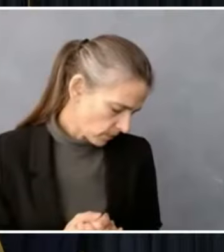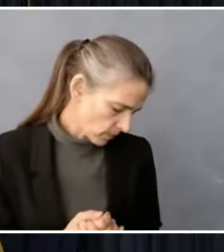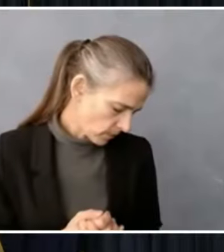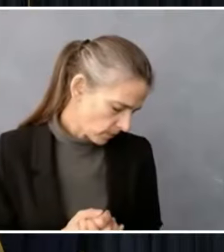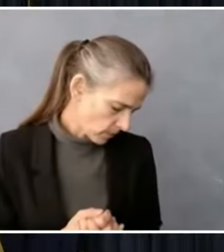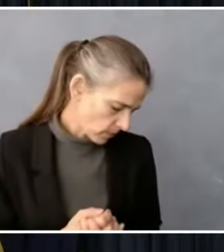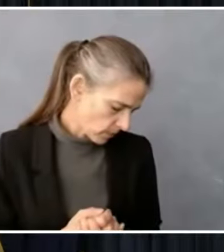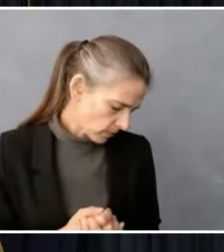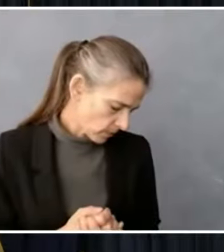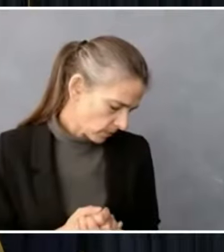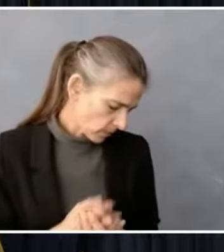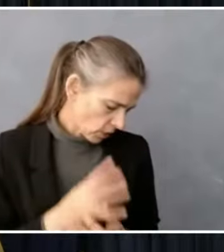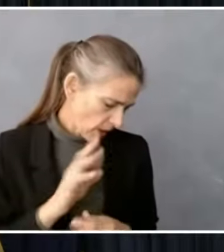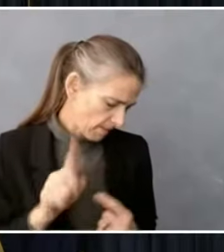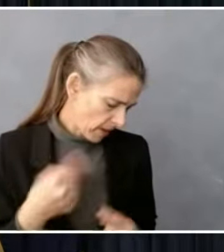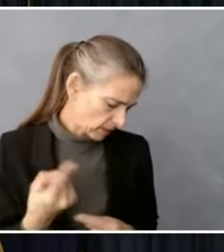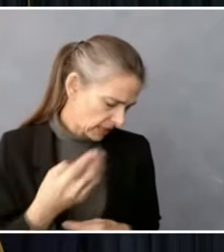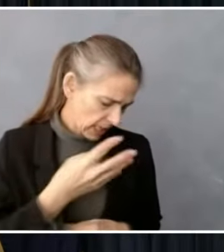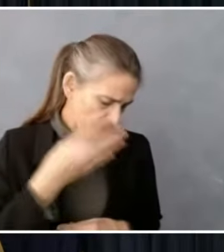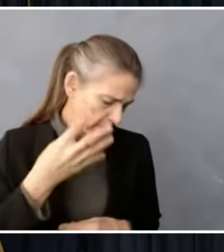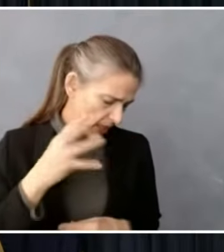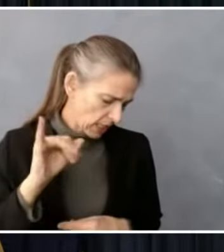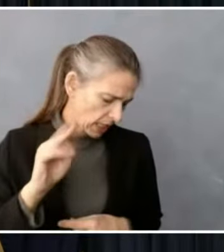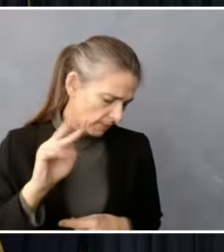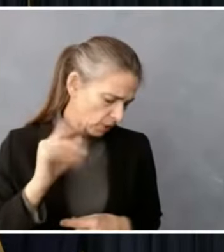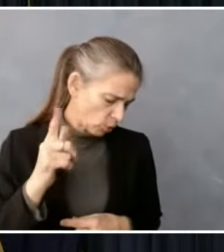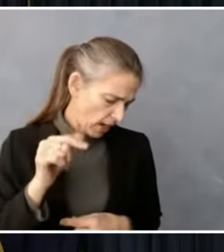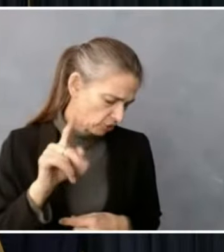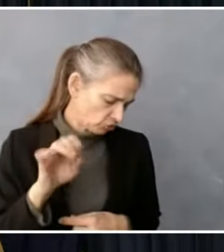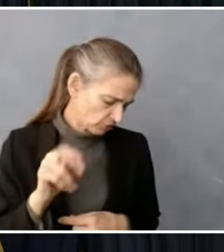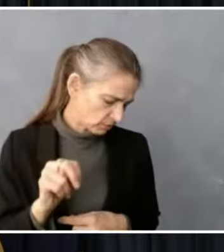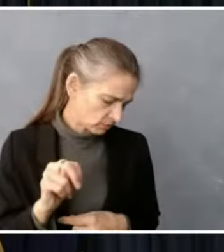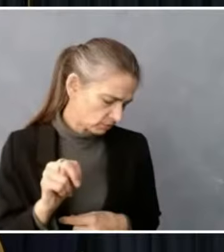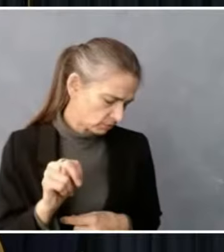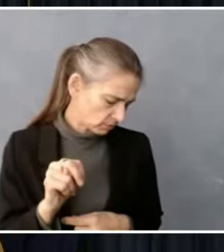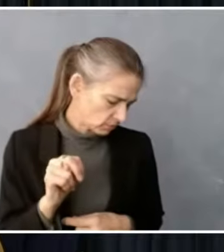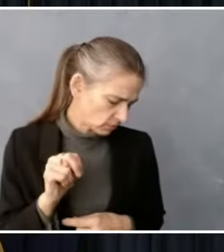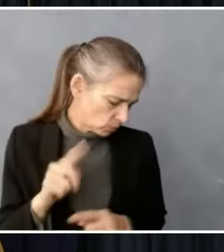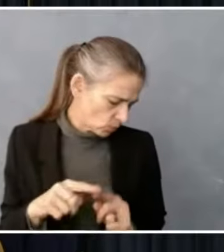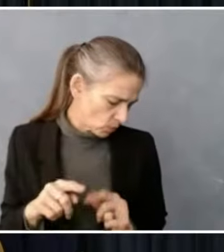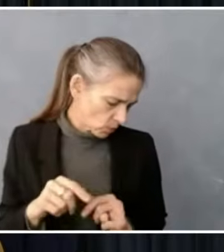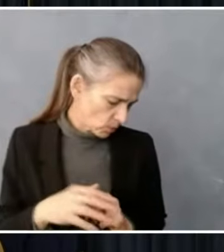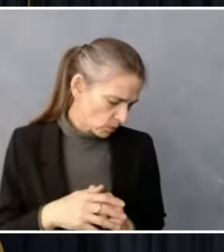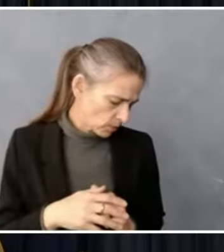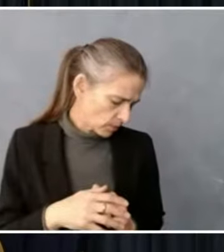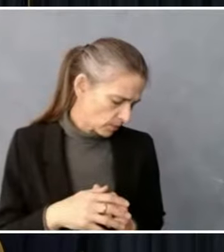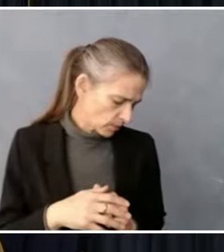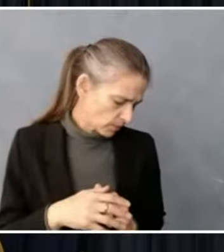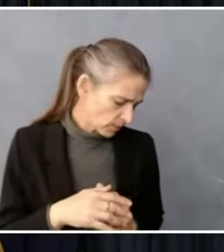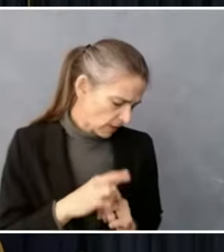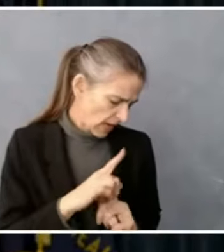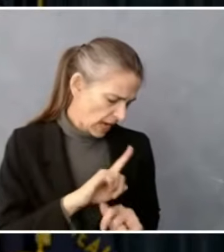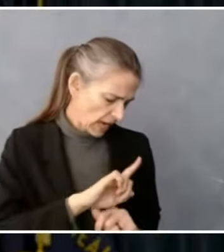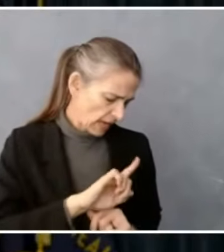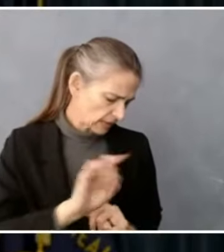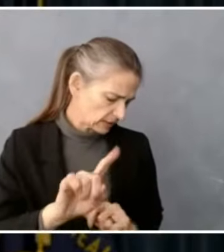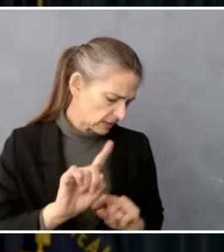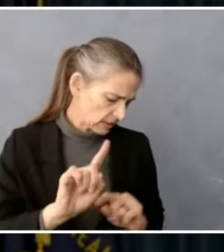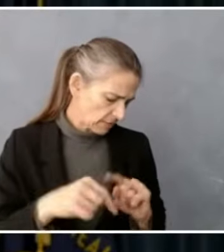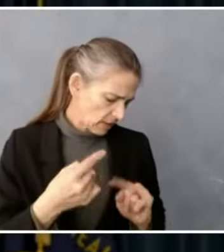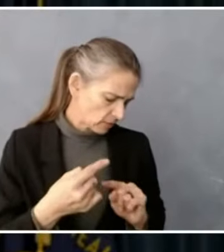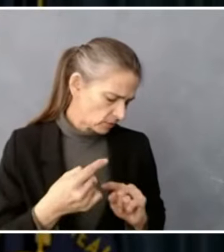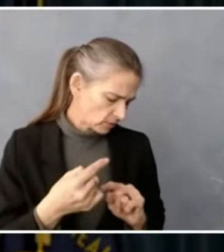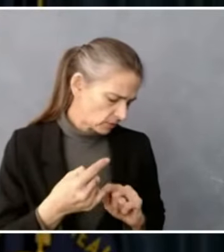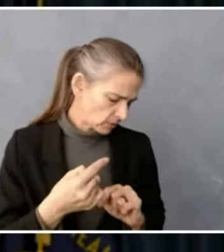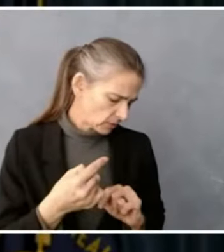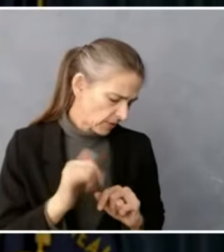Kentucky regardless of your rhetoric. What's your response to their response, and also what concerns do you have with their operations here in the Commonwealth? So